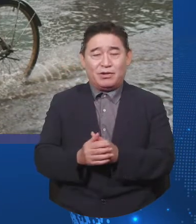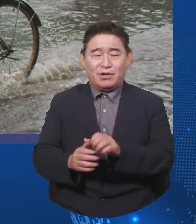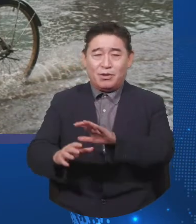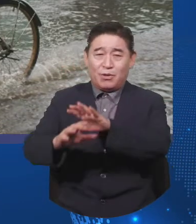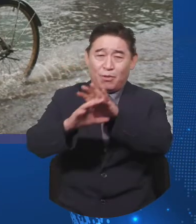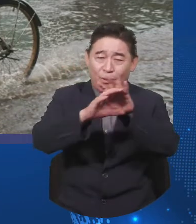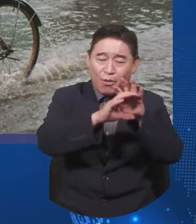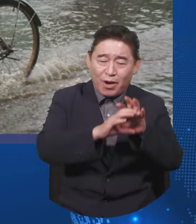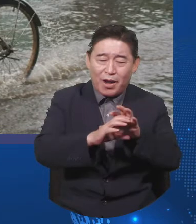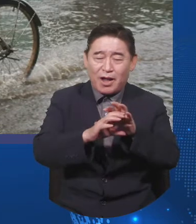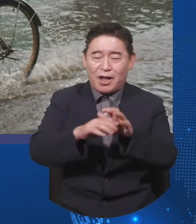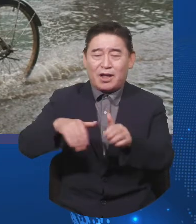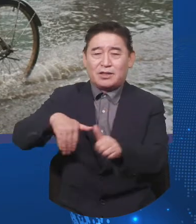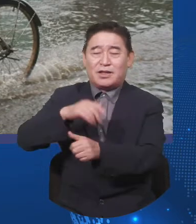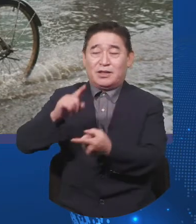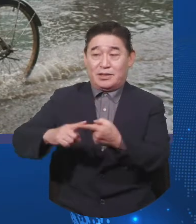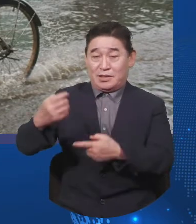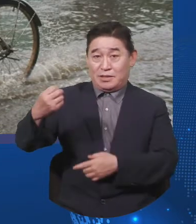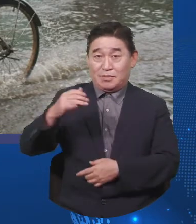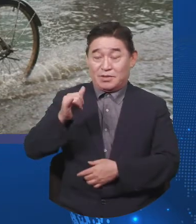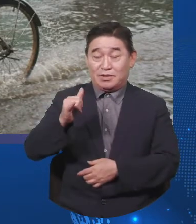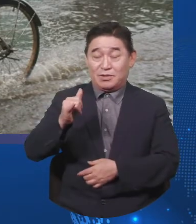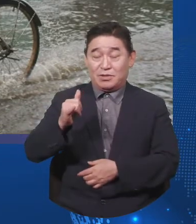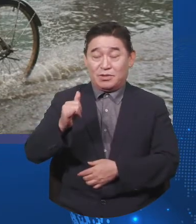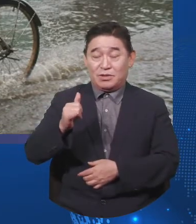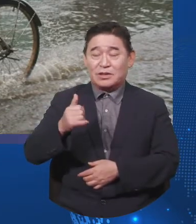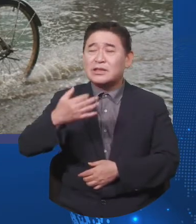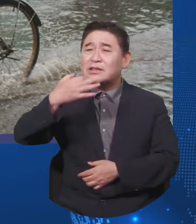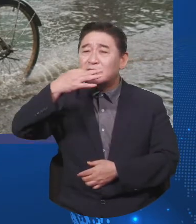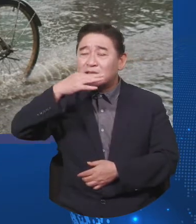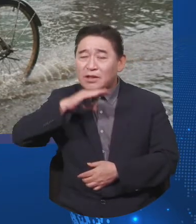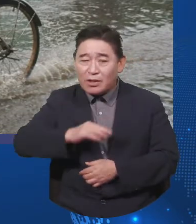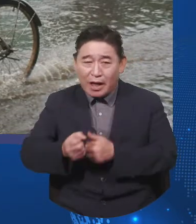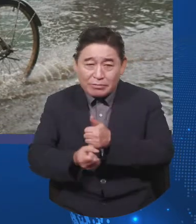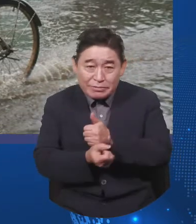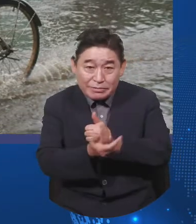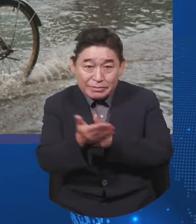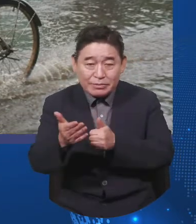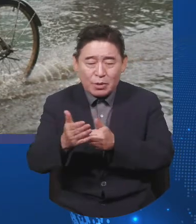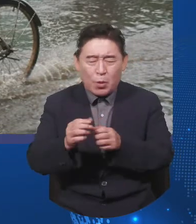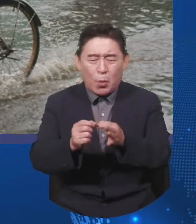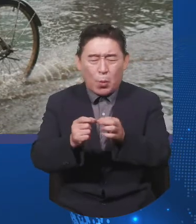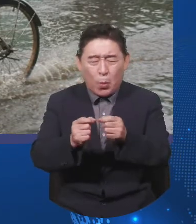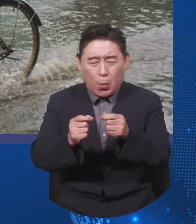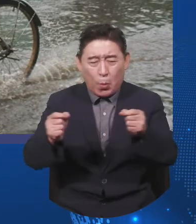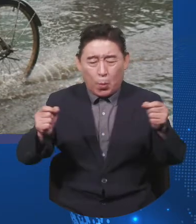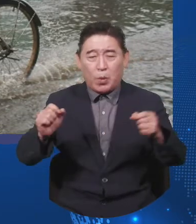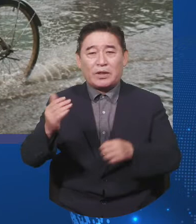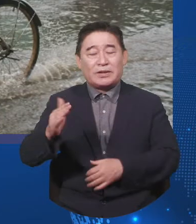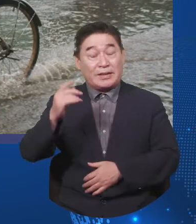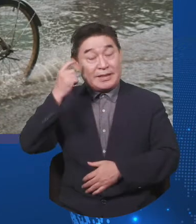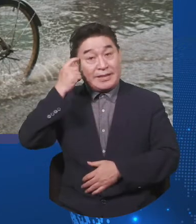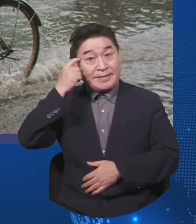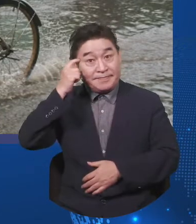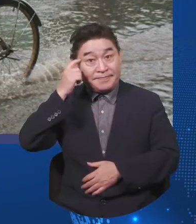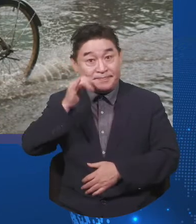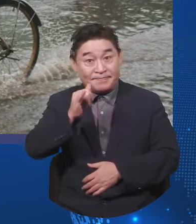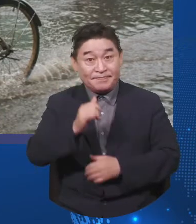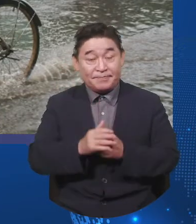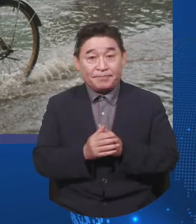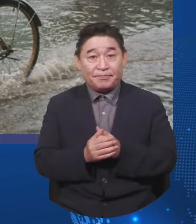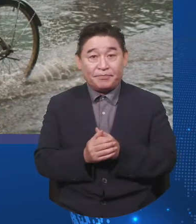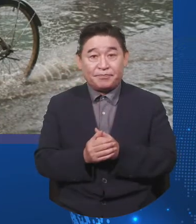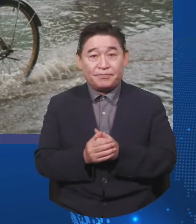that effect will be long felt. We can all be sure of that. And